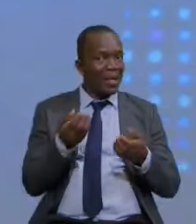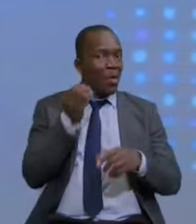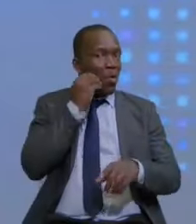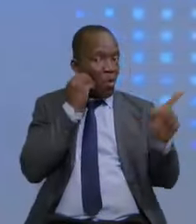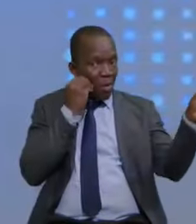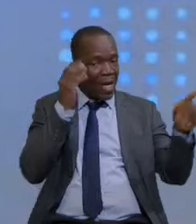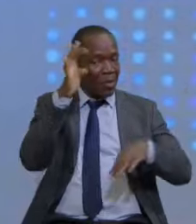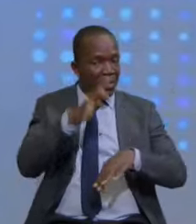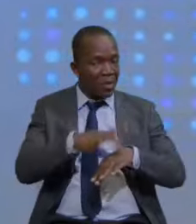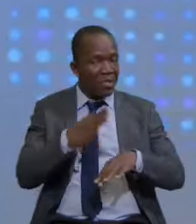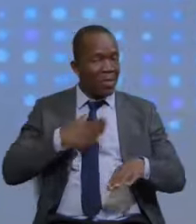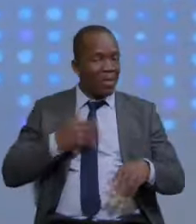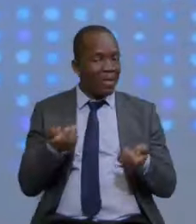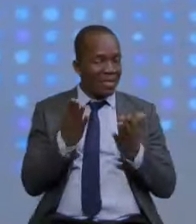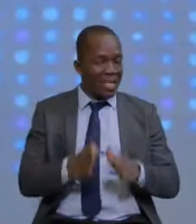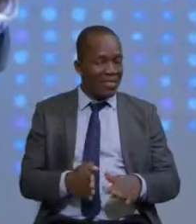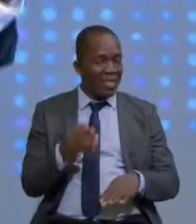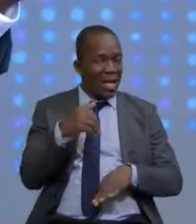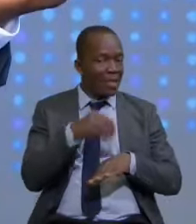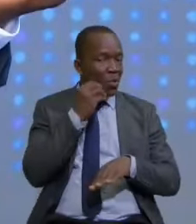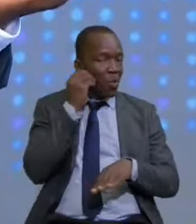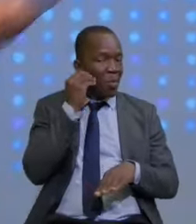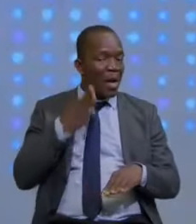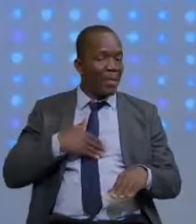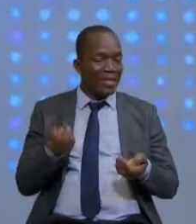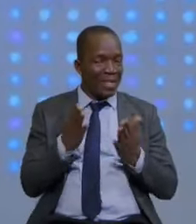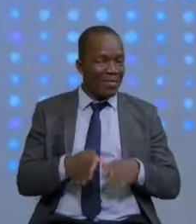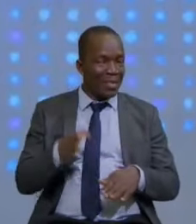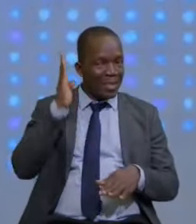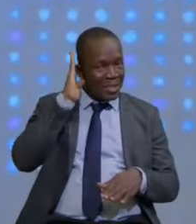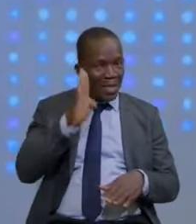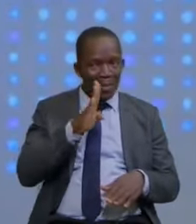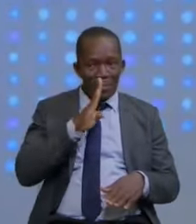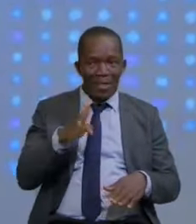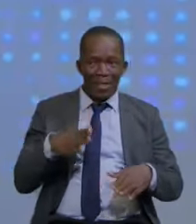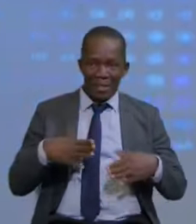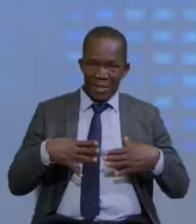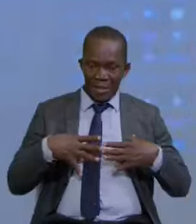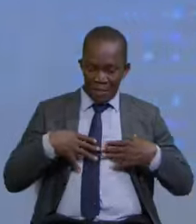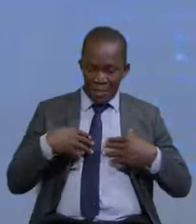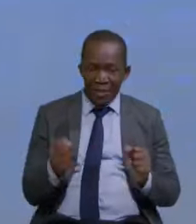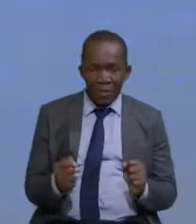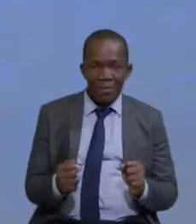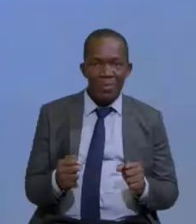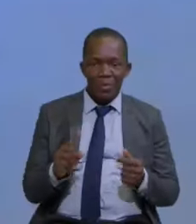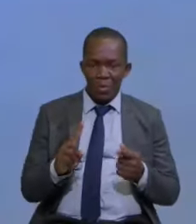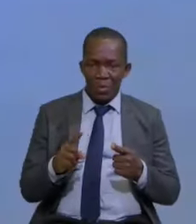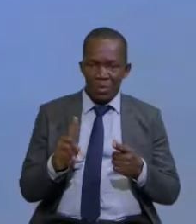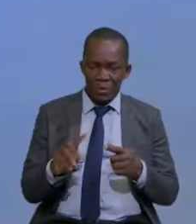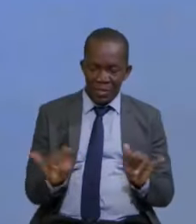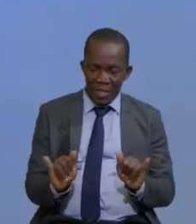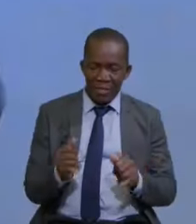servant shall be healed. The same thing happens today. Here we are, and Jesus speaks through